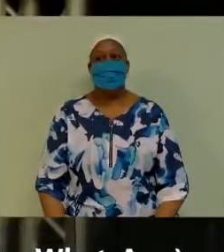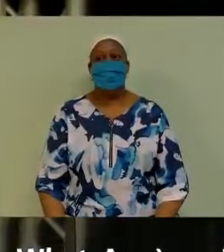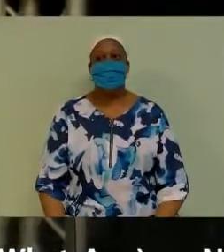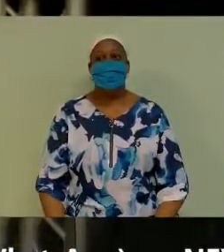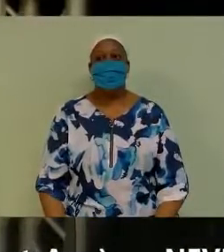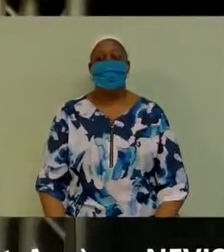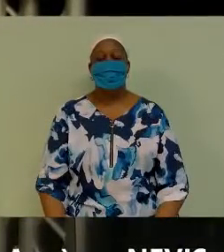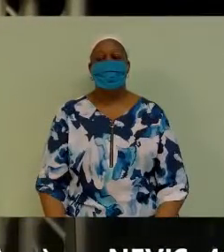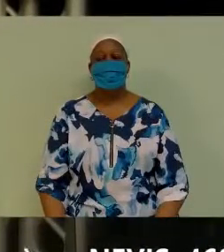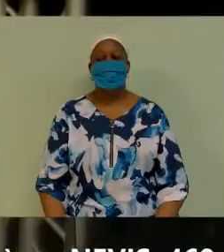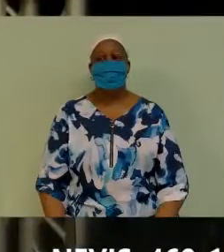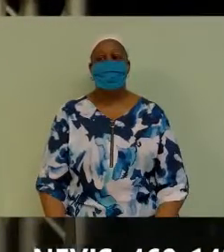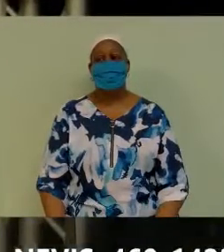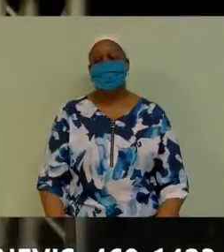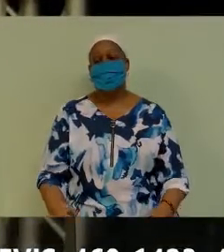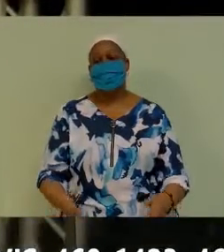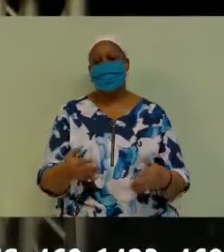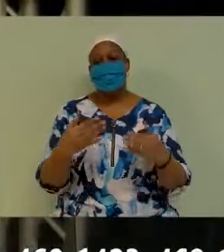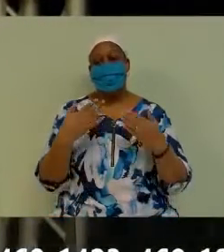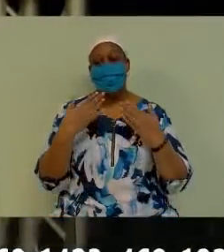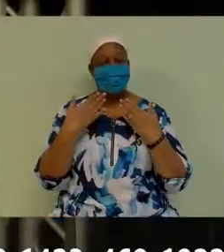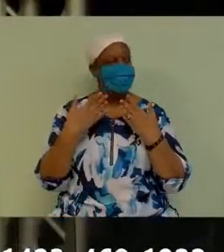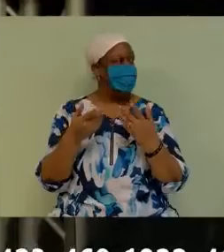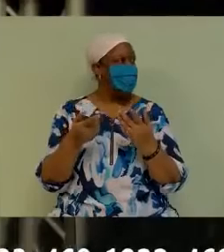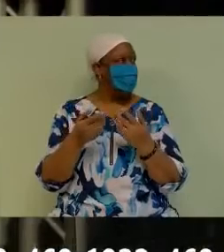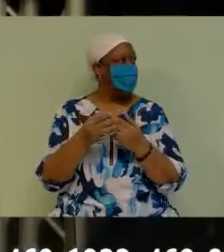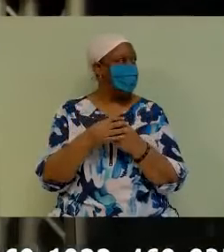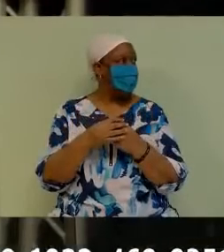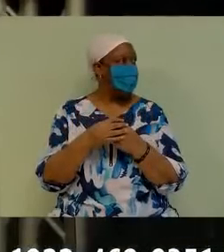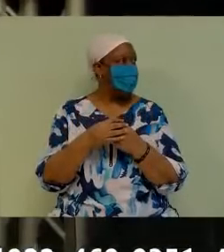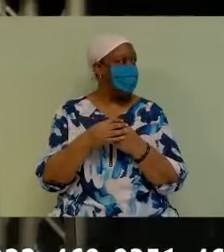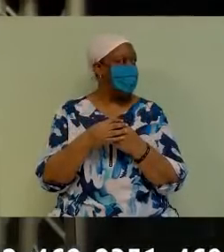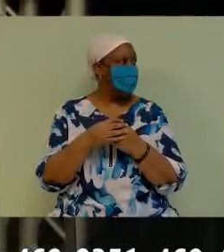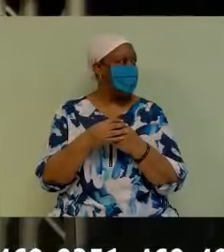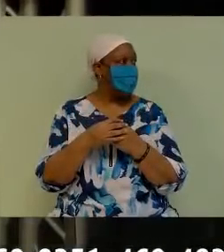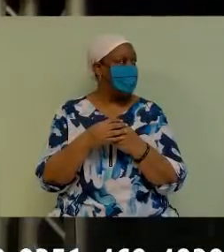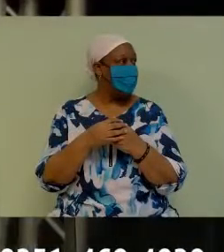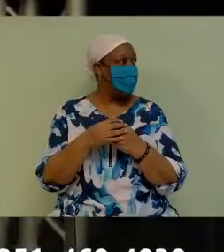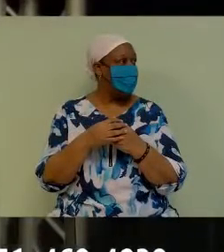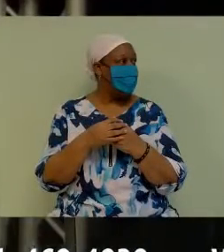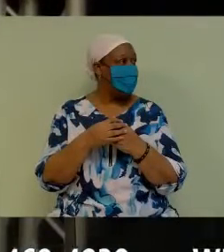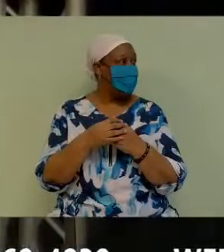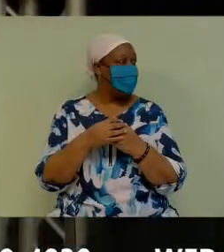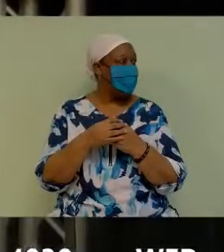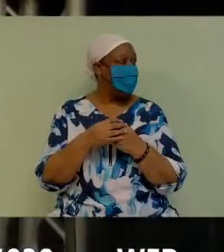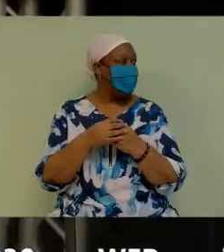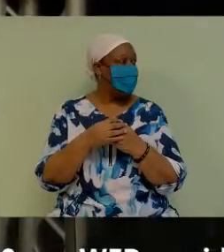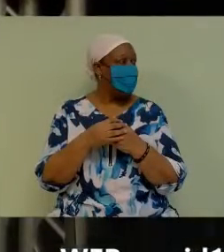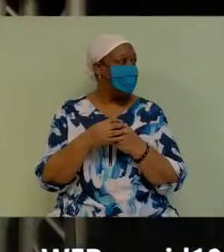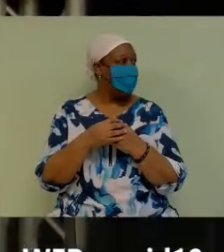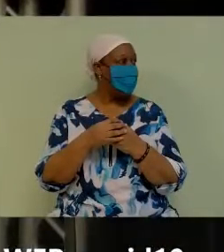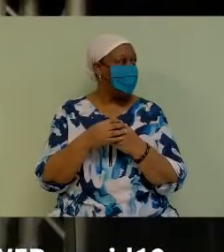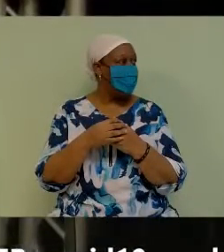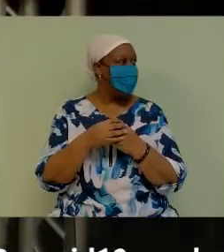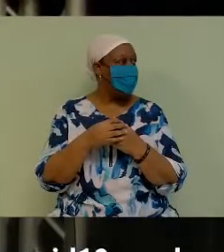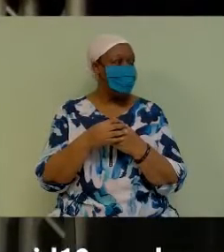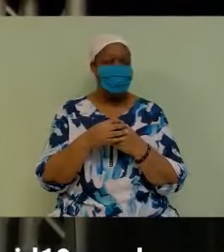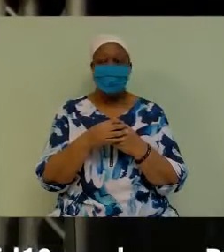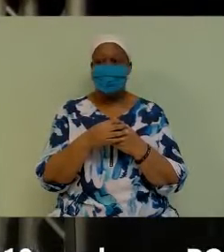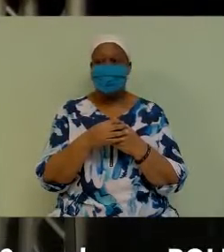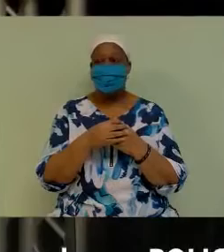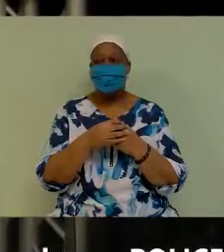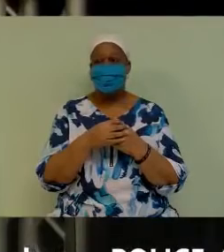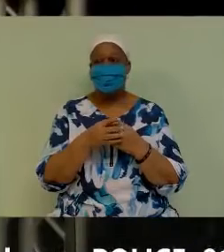Thank you very much, Dr. Laws. In fact, I did have it noted here in my notes to